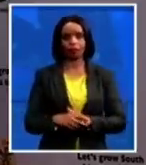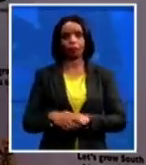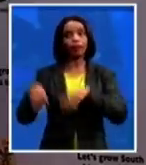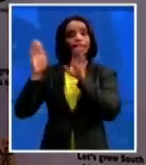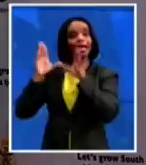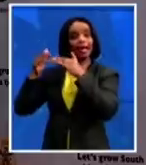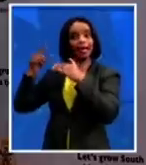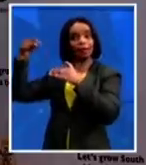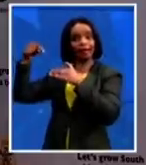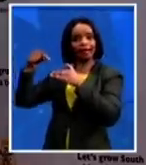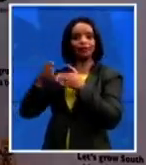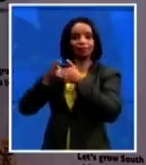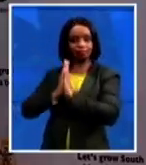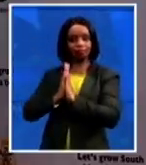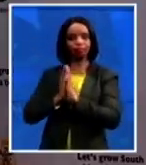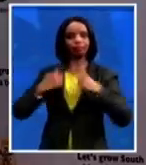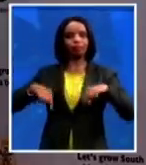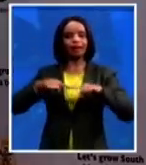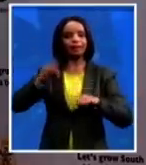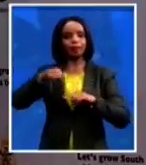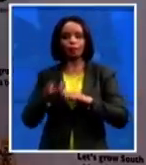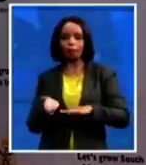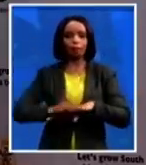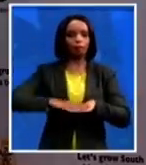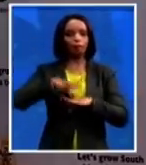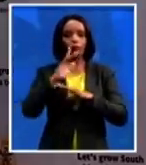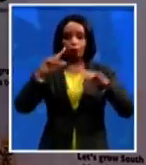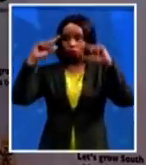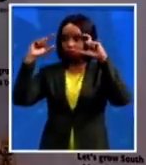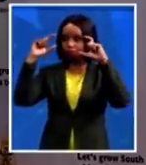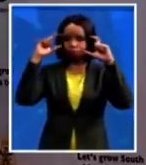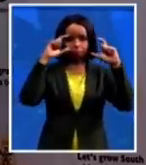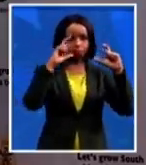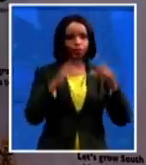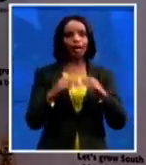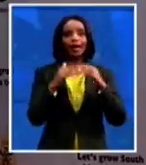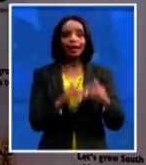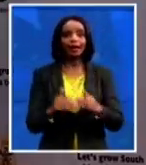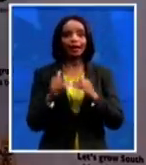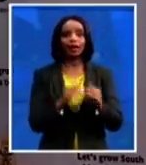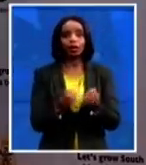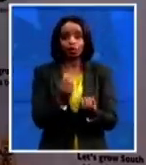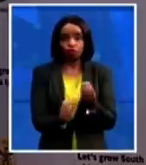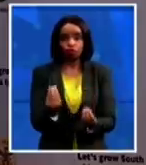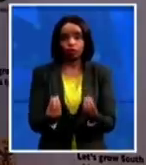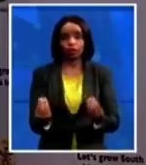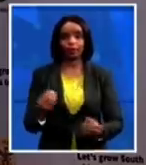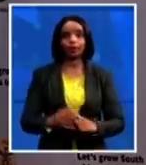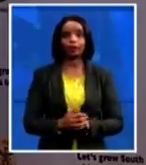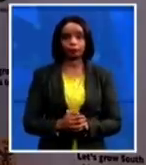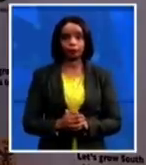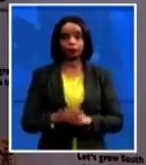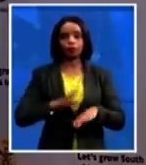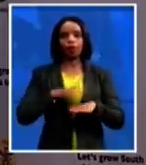their care, especially at pools, beaches, or near water. To ensure